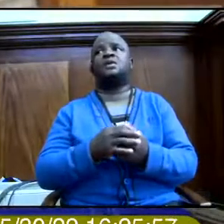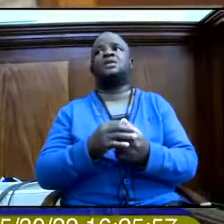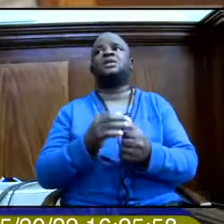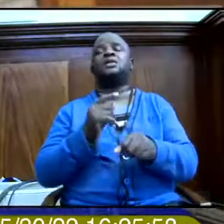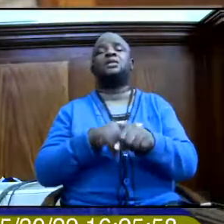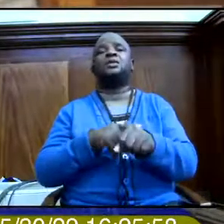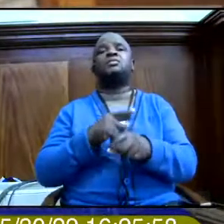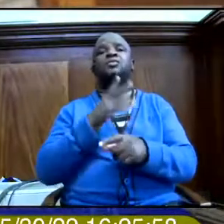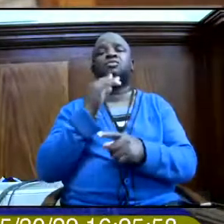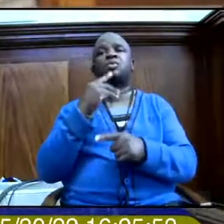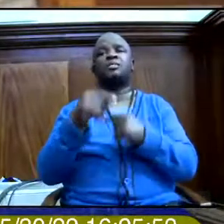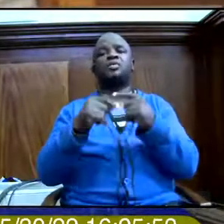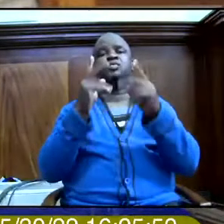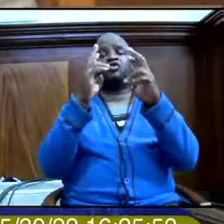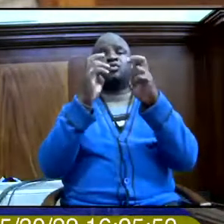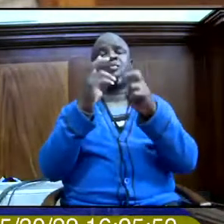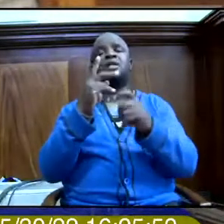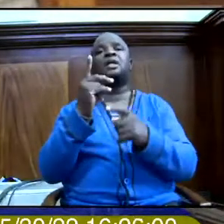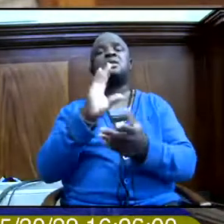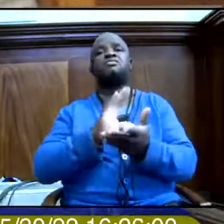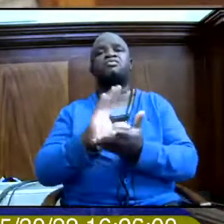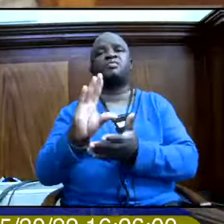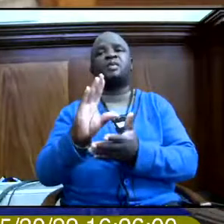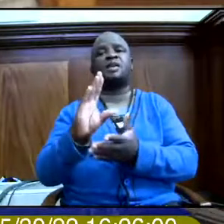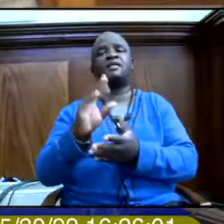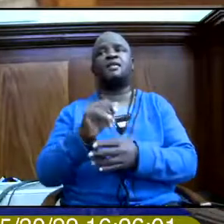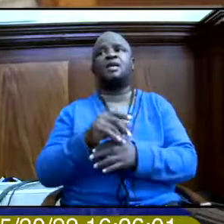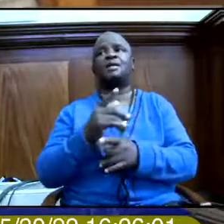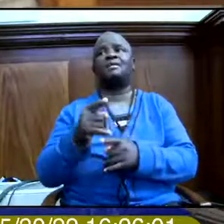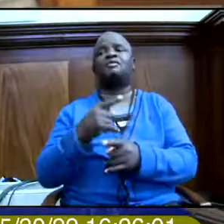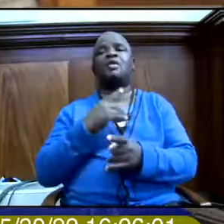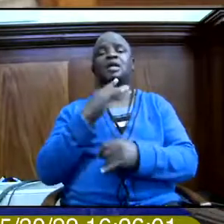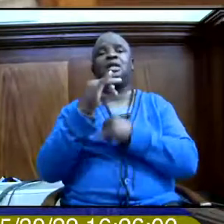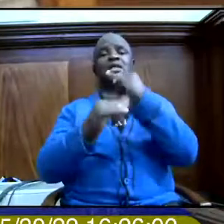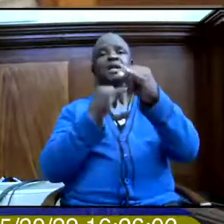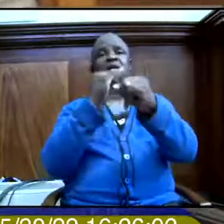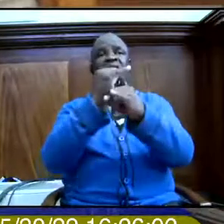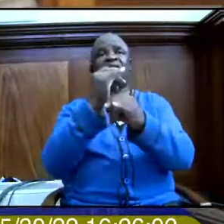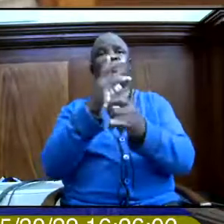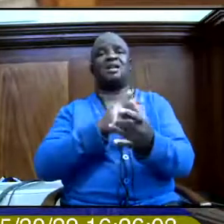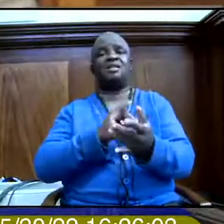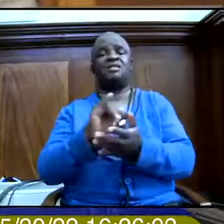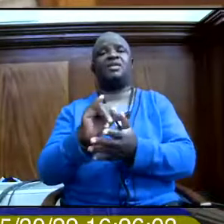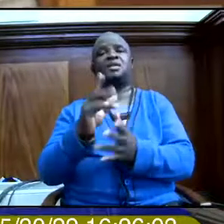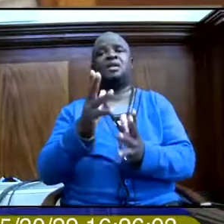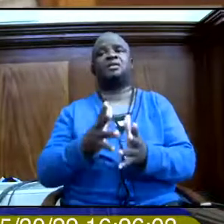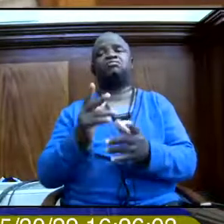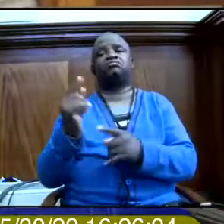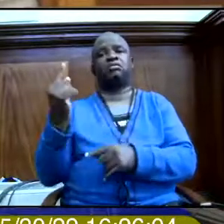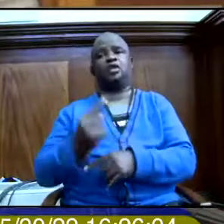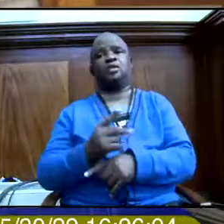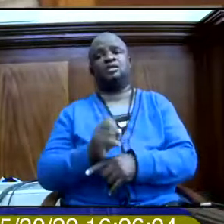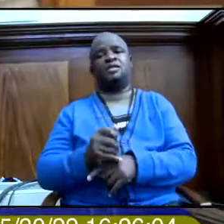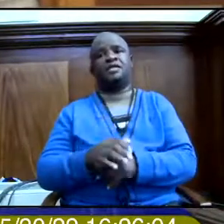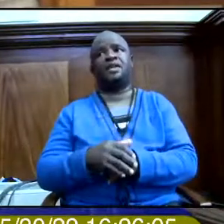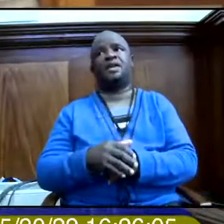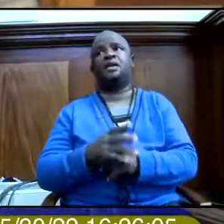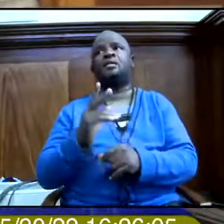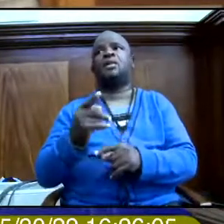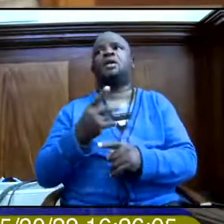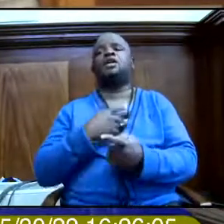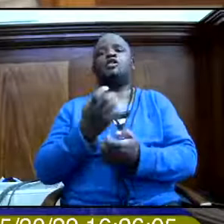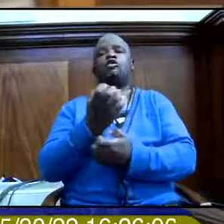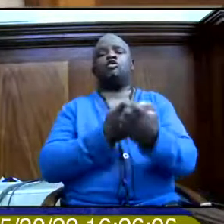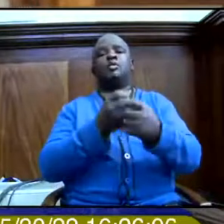about investment attracting international investors and building the